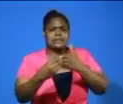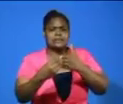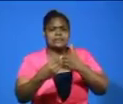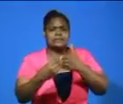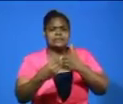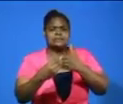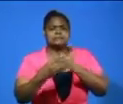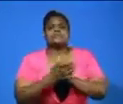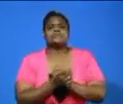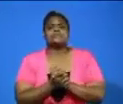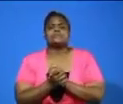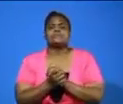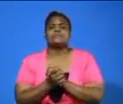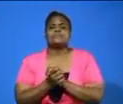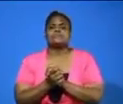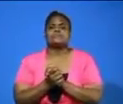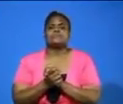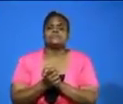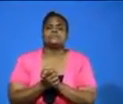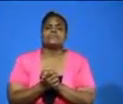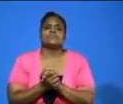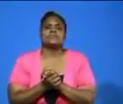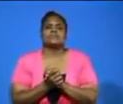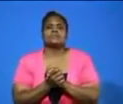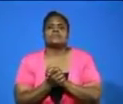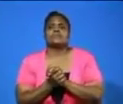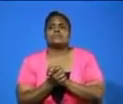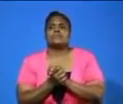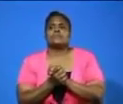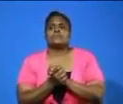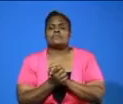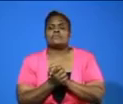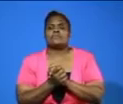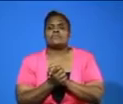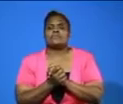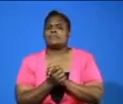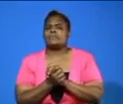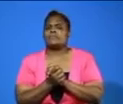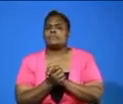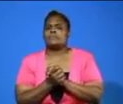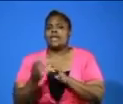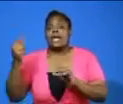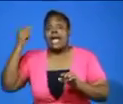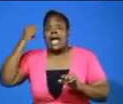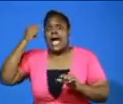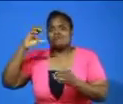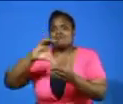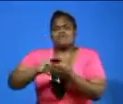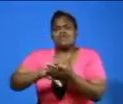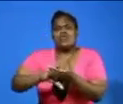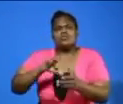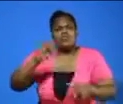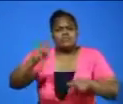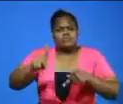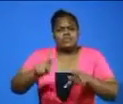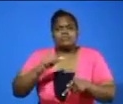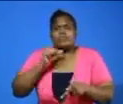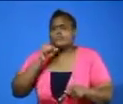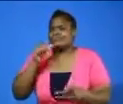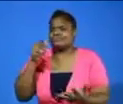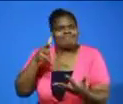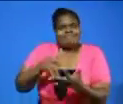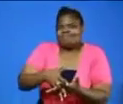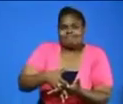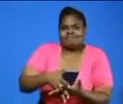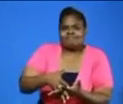in bed with those who have no divine rootedness, the commandments of